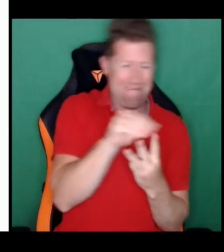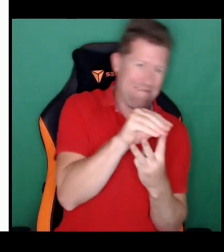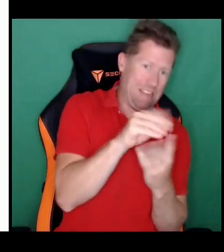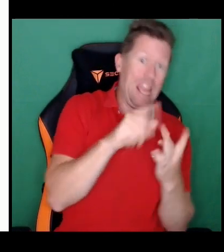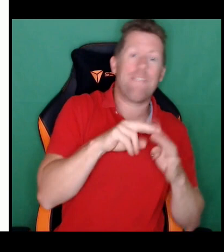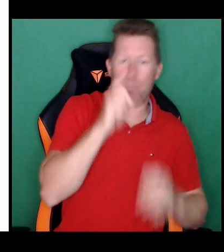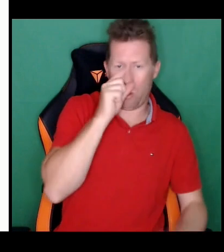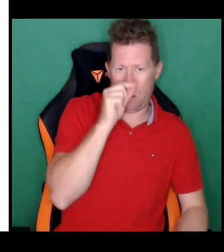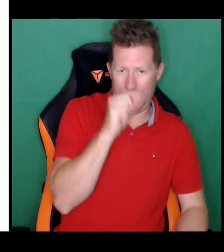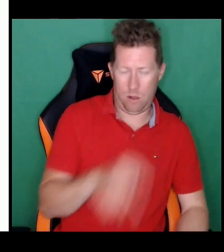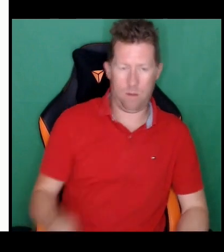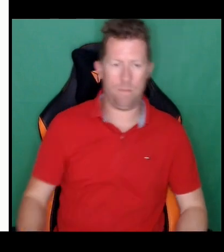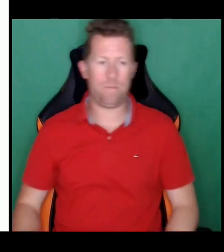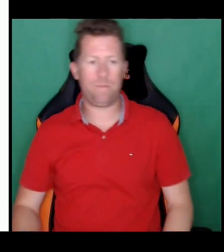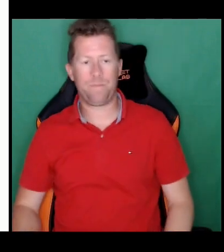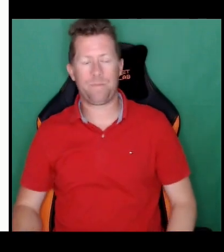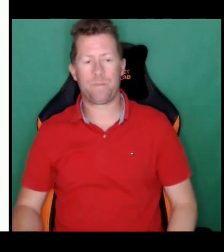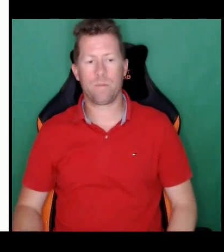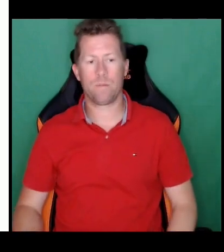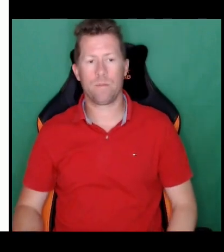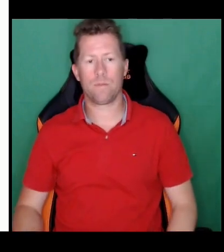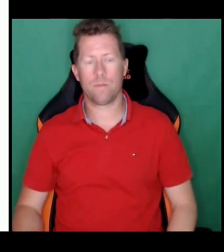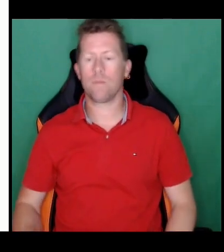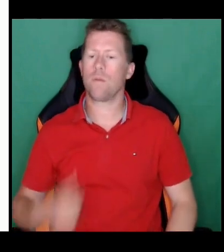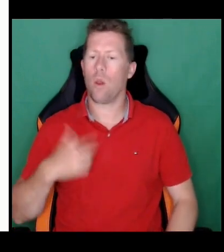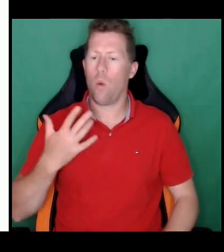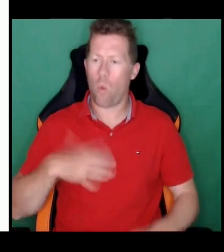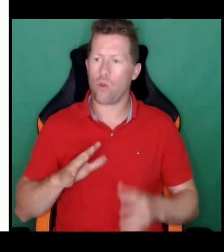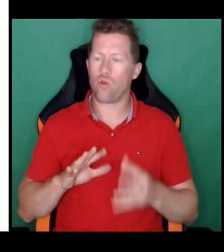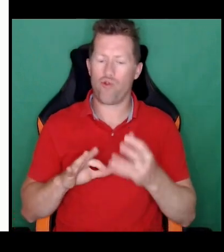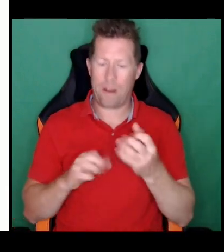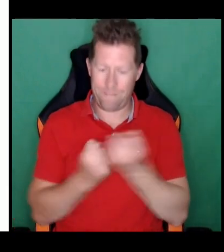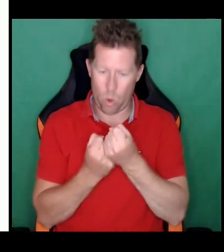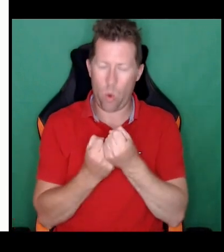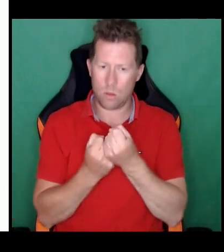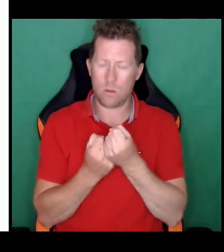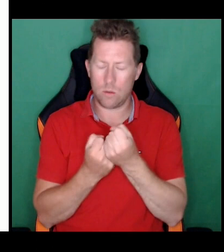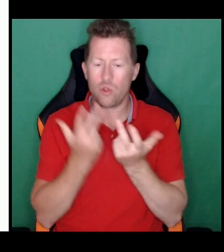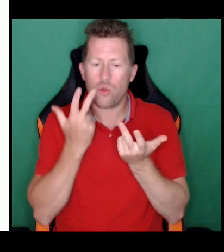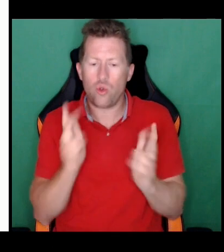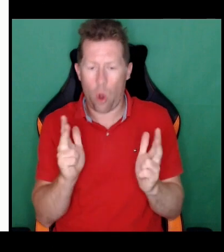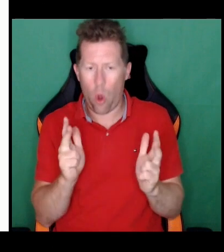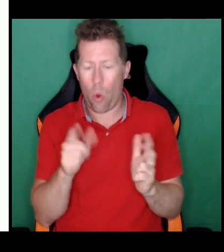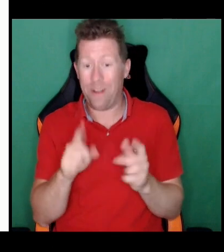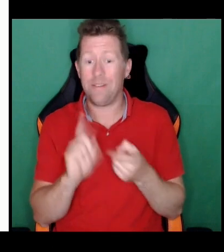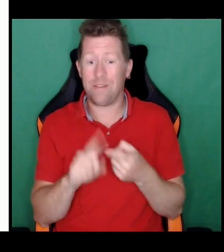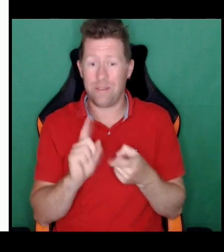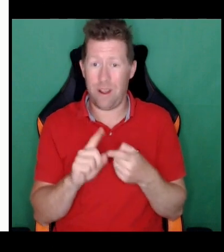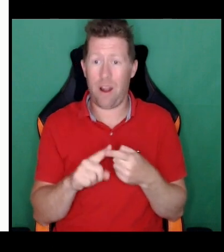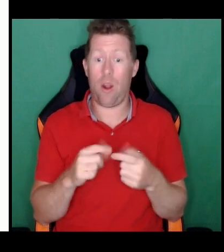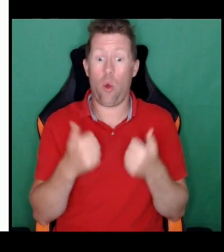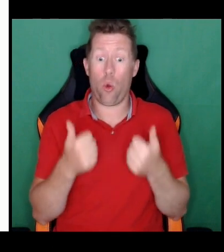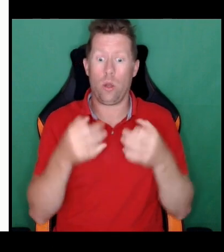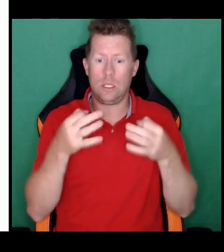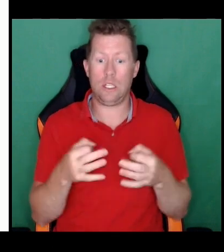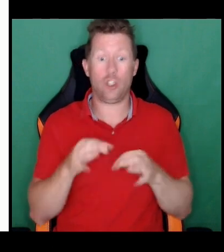have adopted. So we do want to reinforce that they are still making a really great decision not